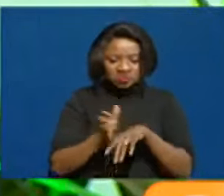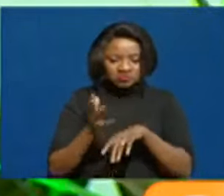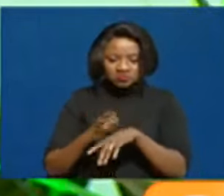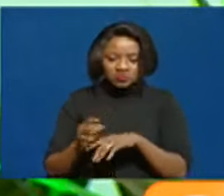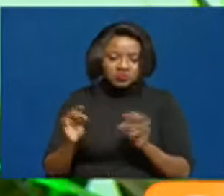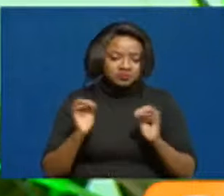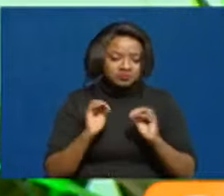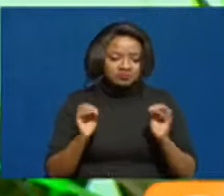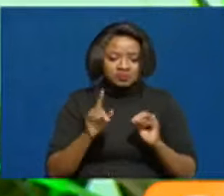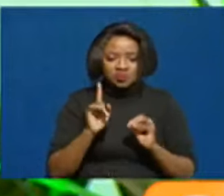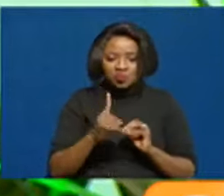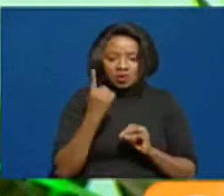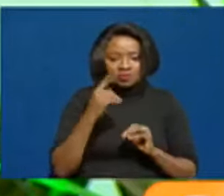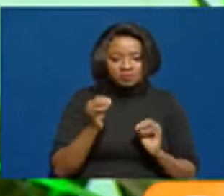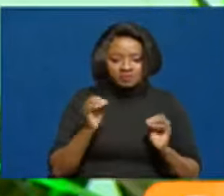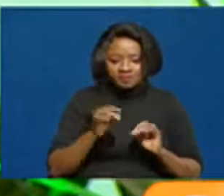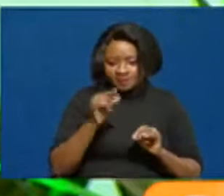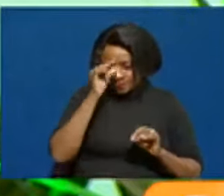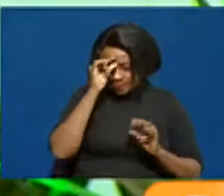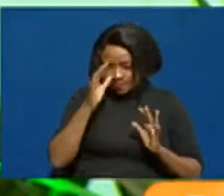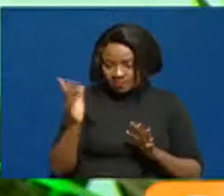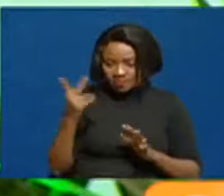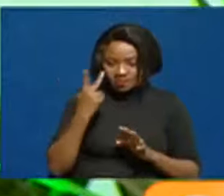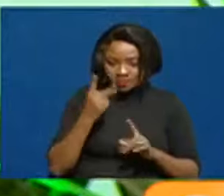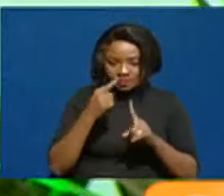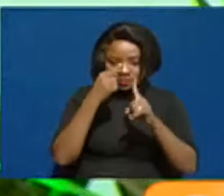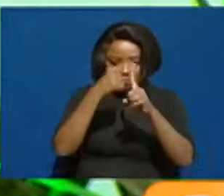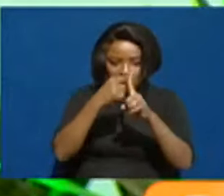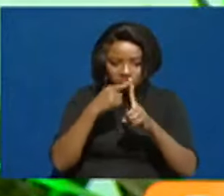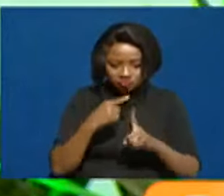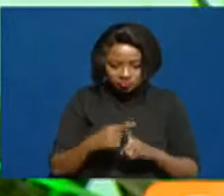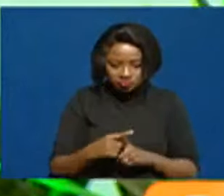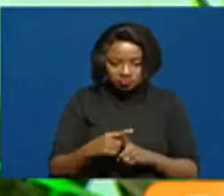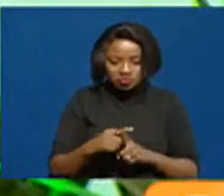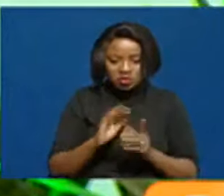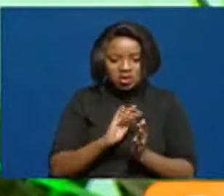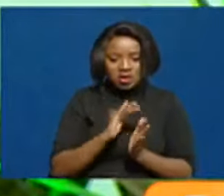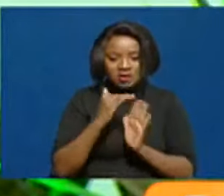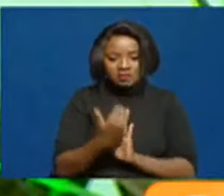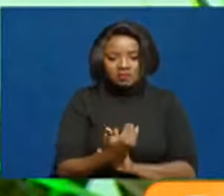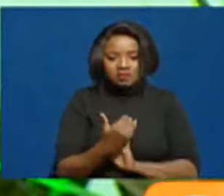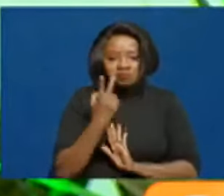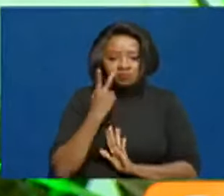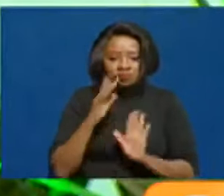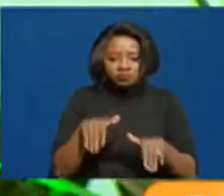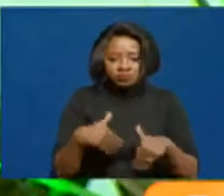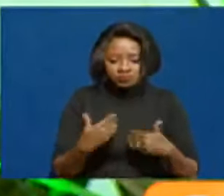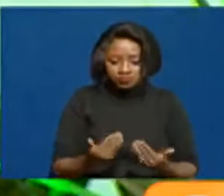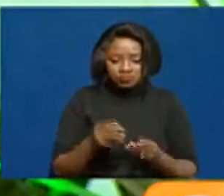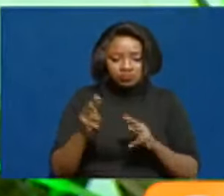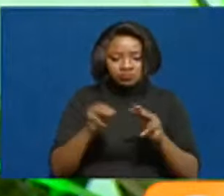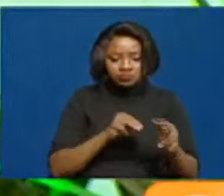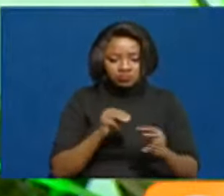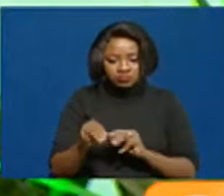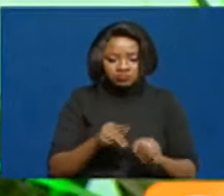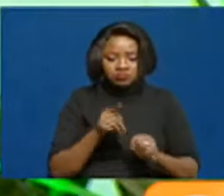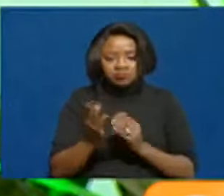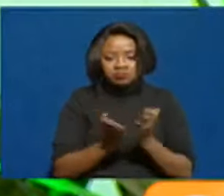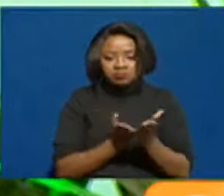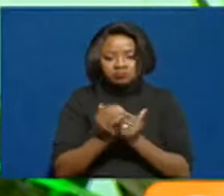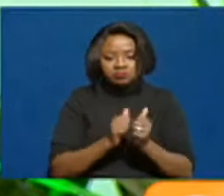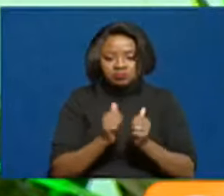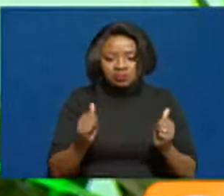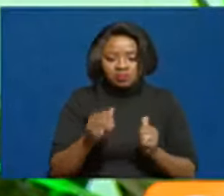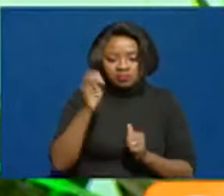Yeah. His Excellency the Governor is looking at the total holistic approach of how to manage services in